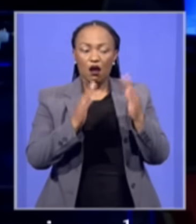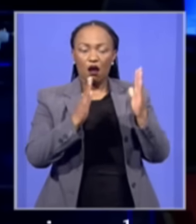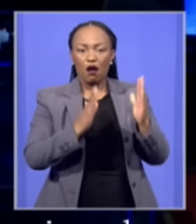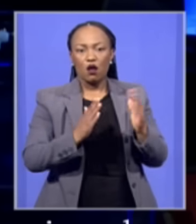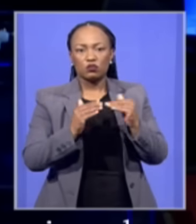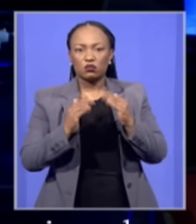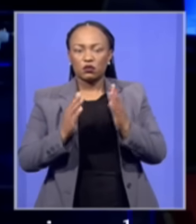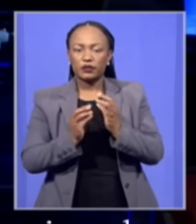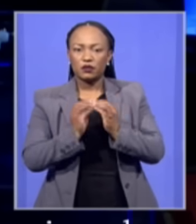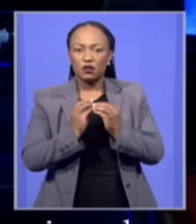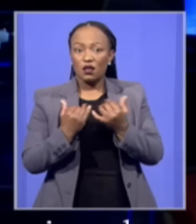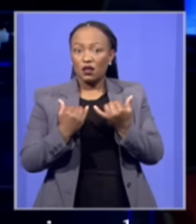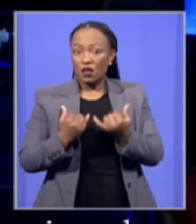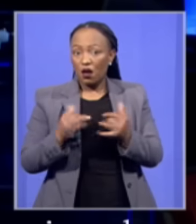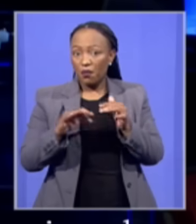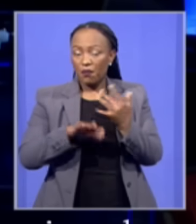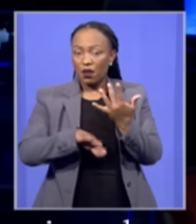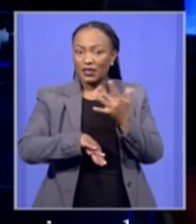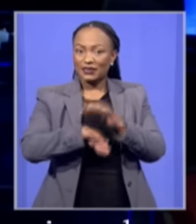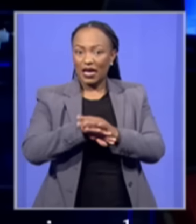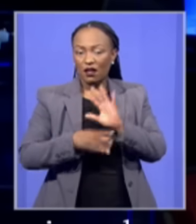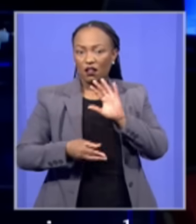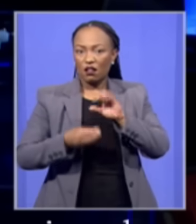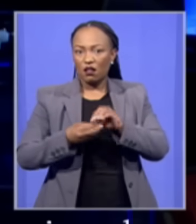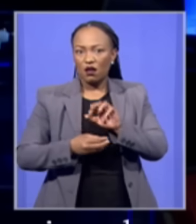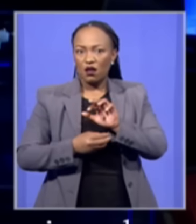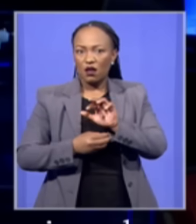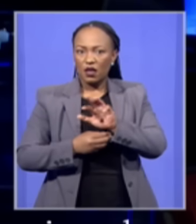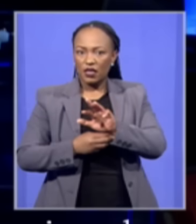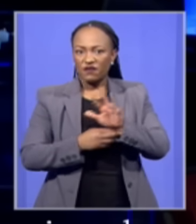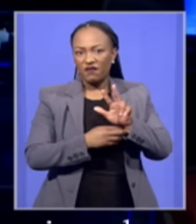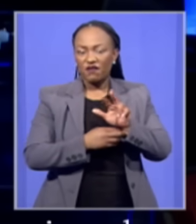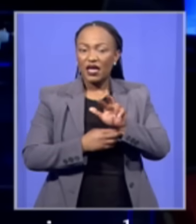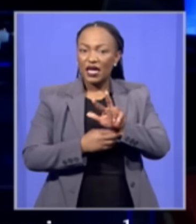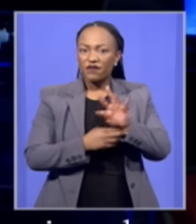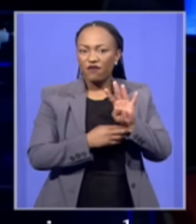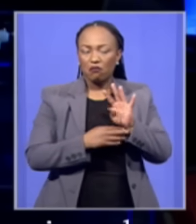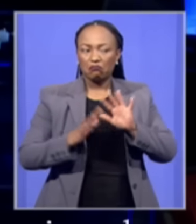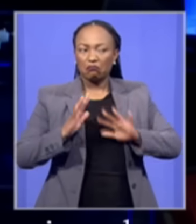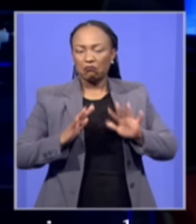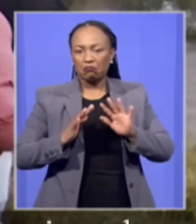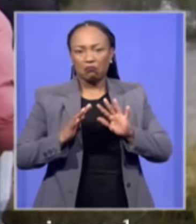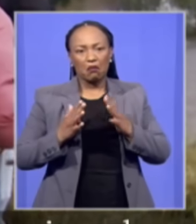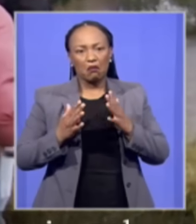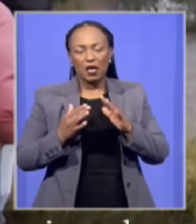nyoloetse 95 ha ba dikete tse 4 ba hloka bodulo.